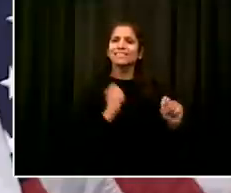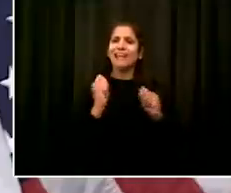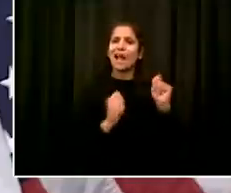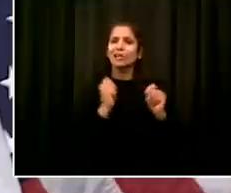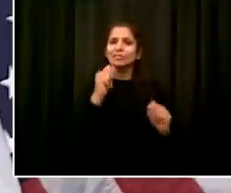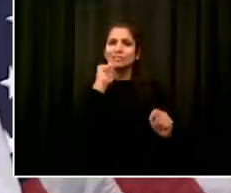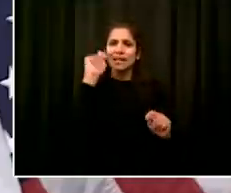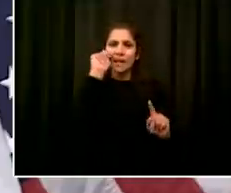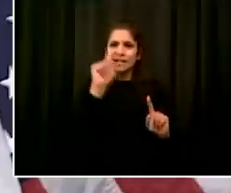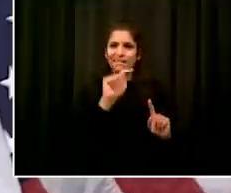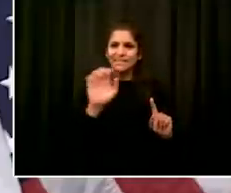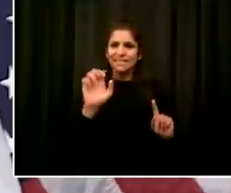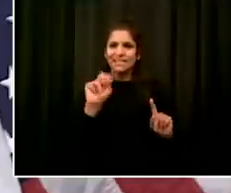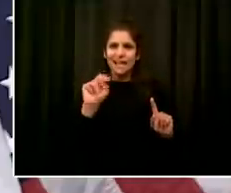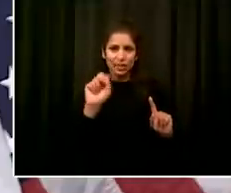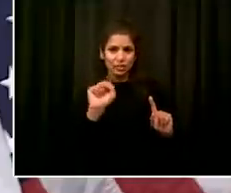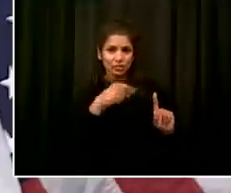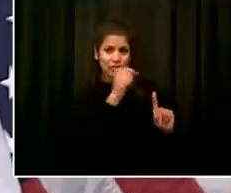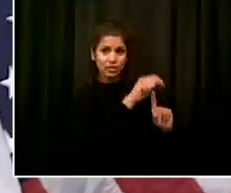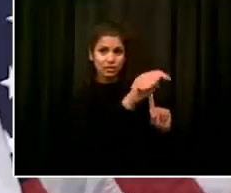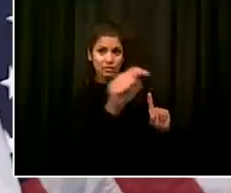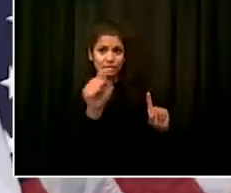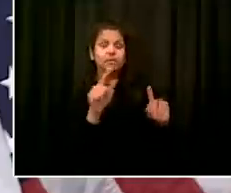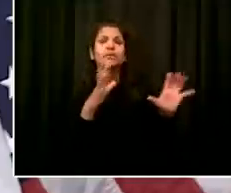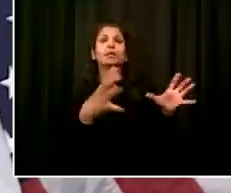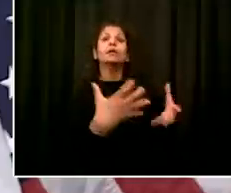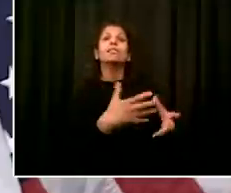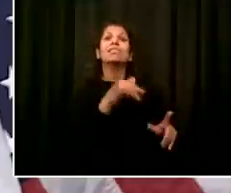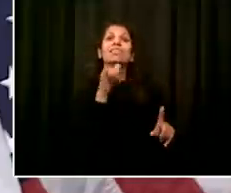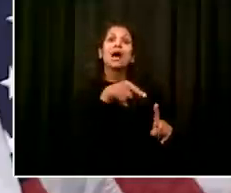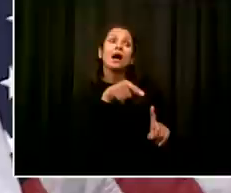On recent weeks, I've had the opportunity to speak to Mayor